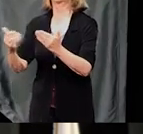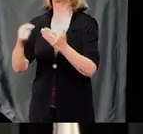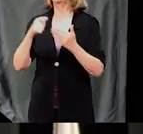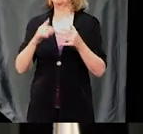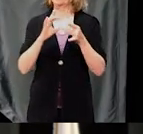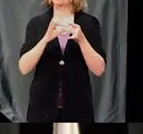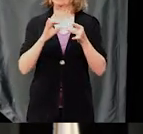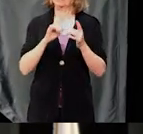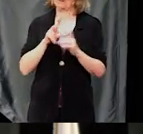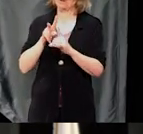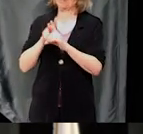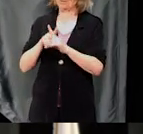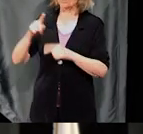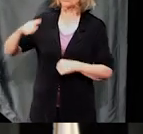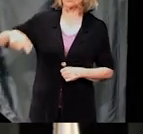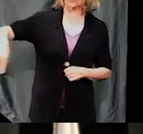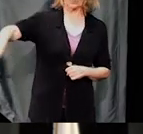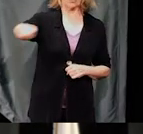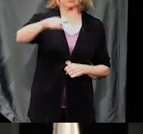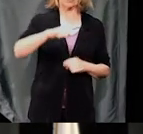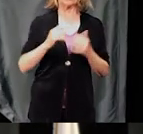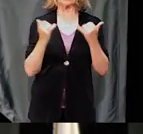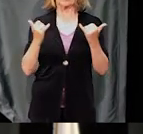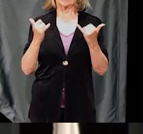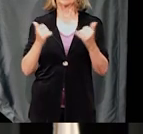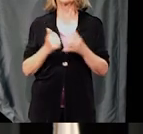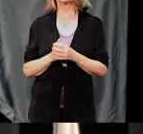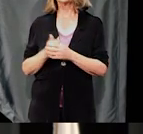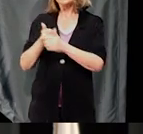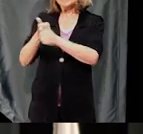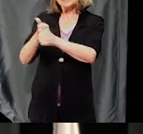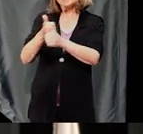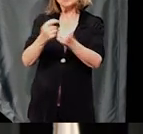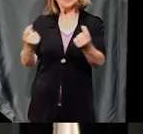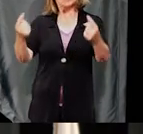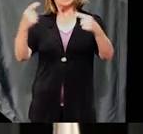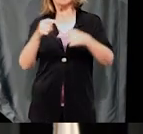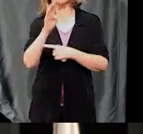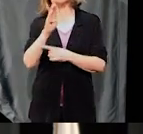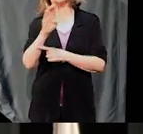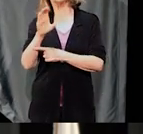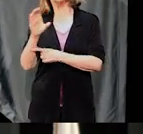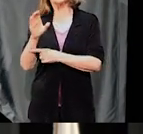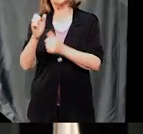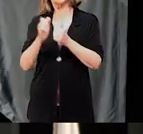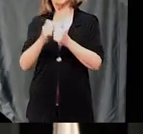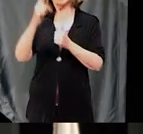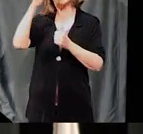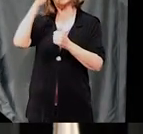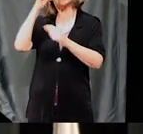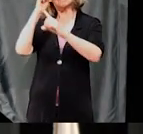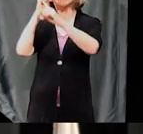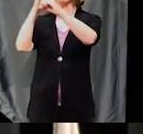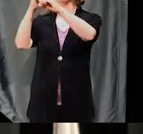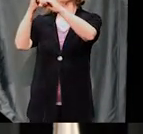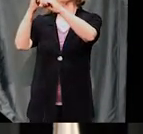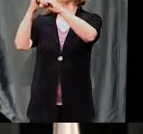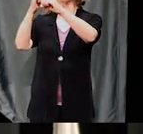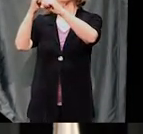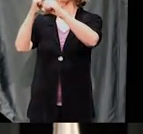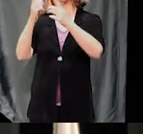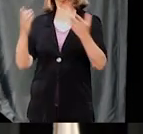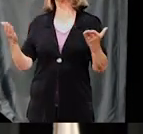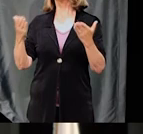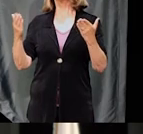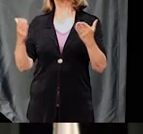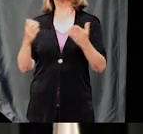very much applies to each of you today. Each of you came to Bristol with your own journey in mind. And it was here at Bristol that